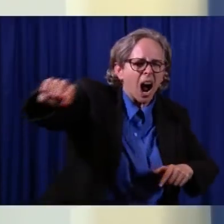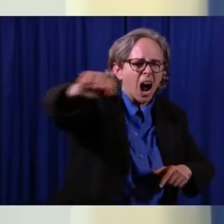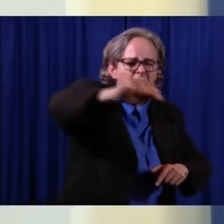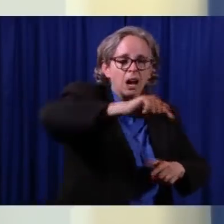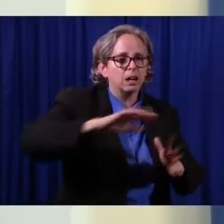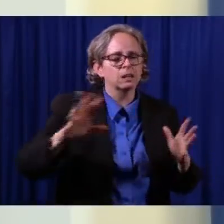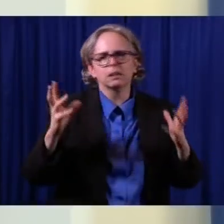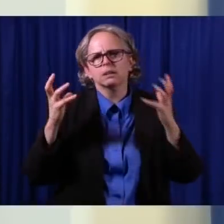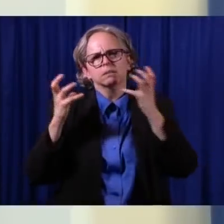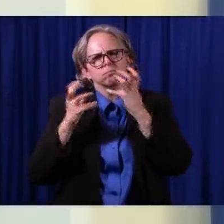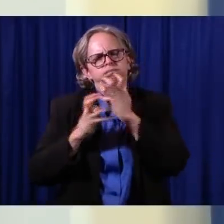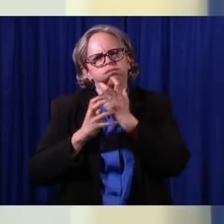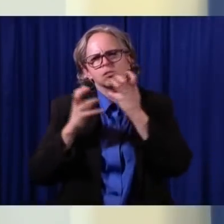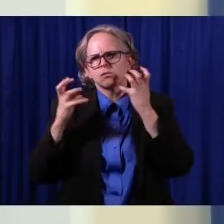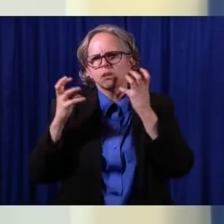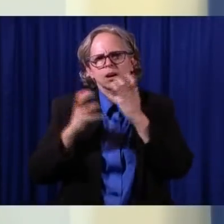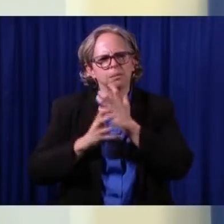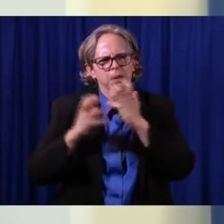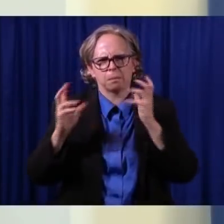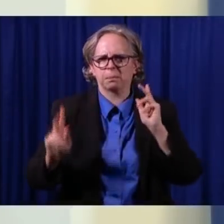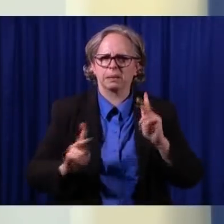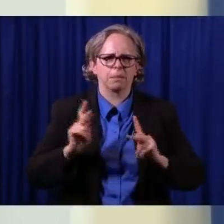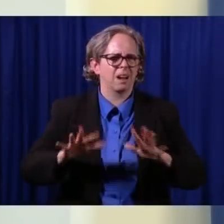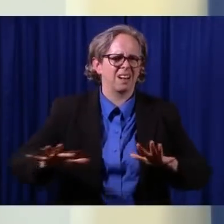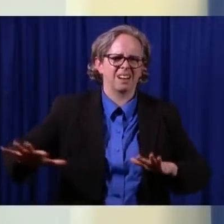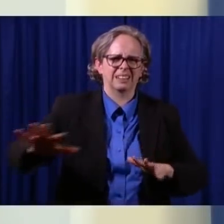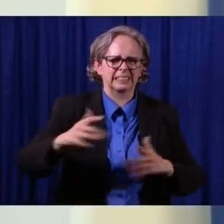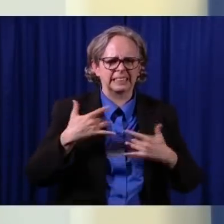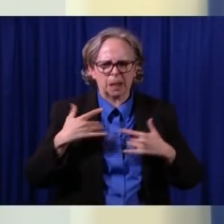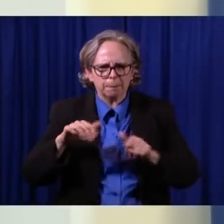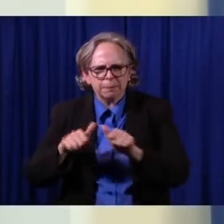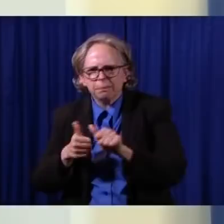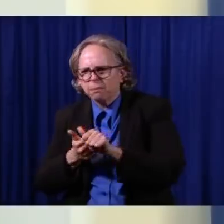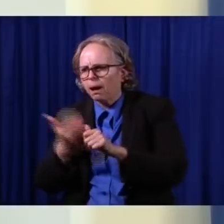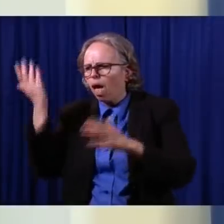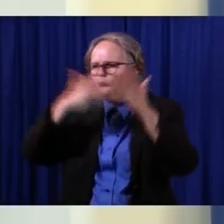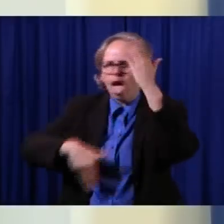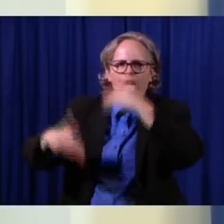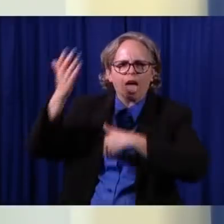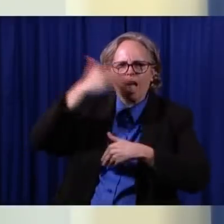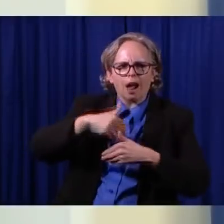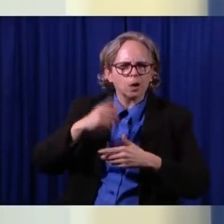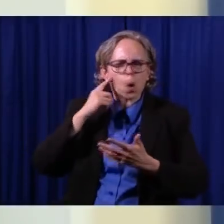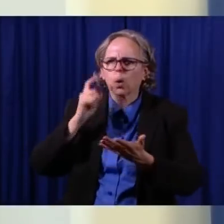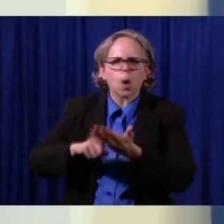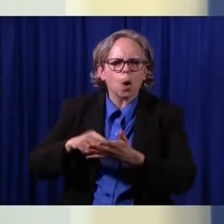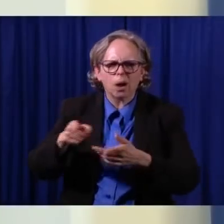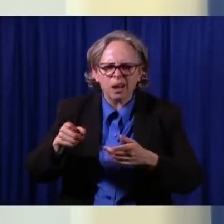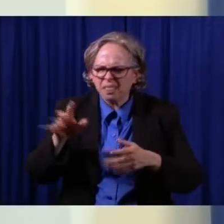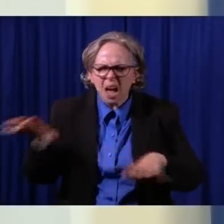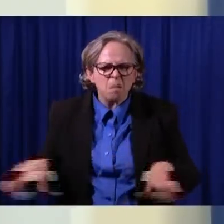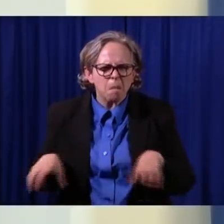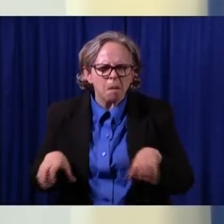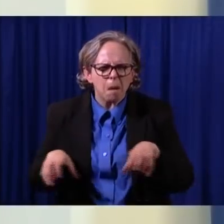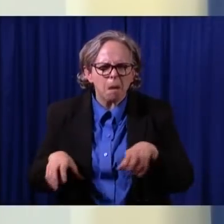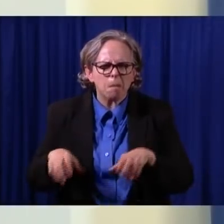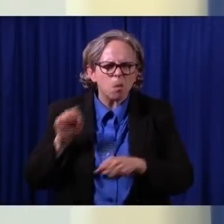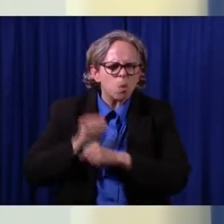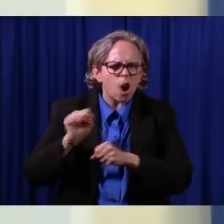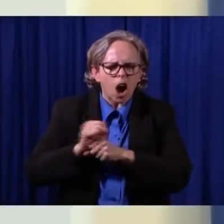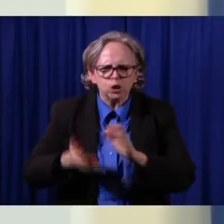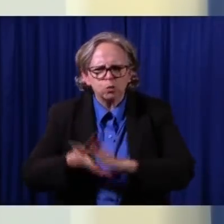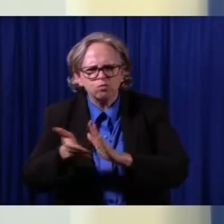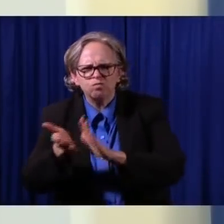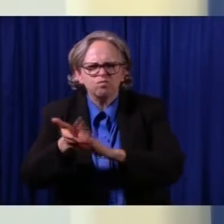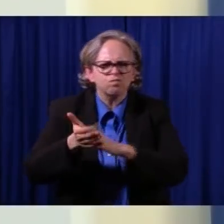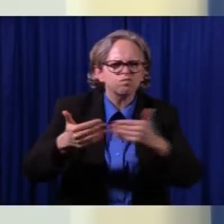people that often live quietly, doing things for you that we don't see because they're doing such a good job. And they've been working